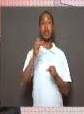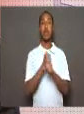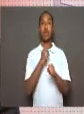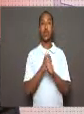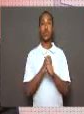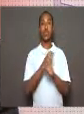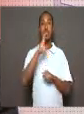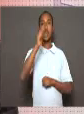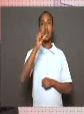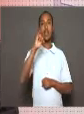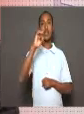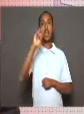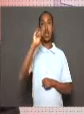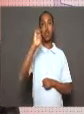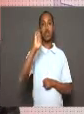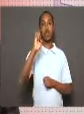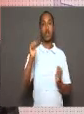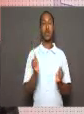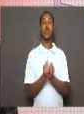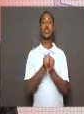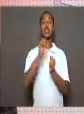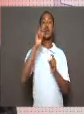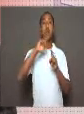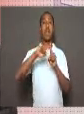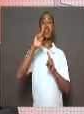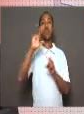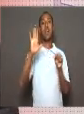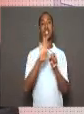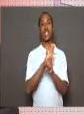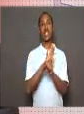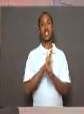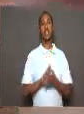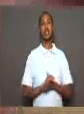produce cations with a +1 charge.